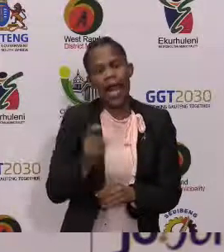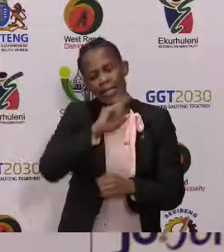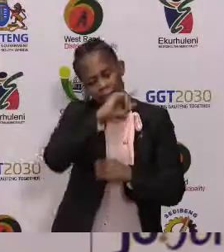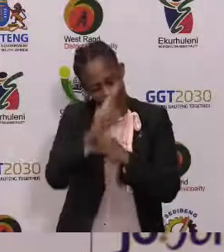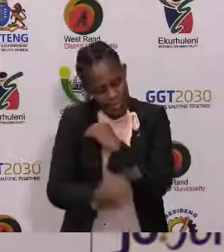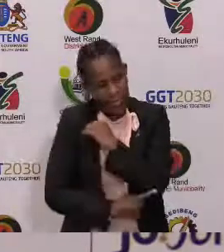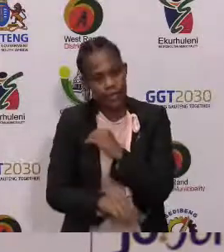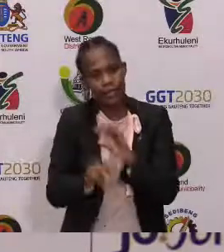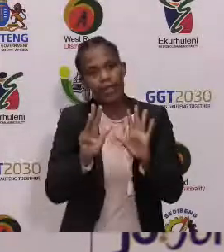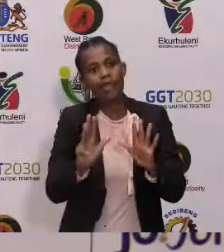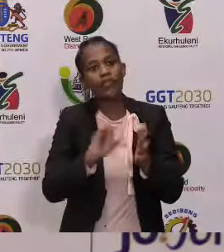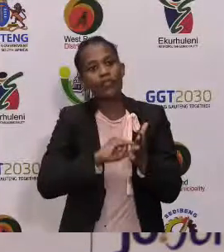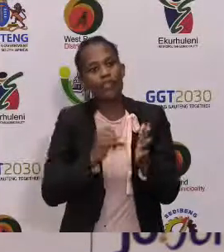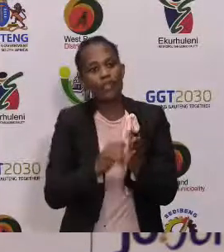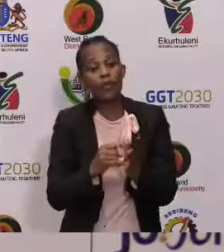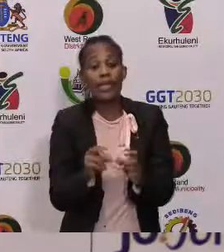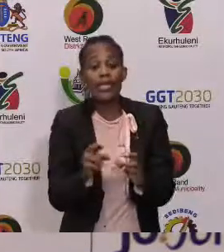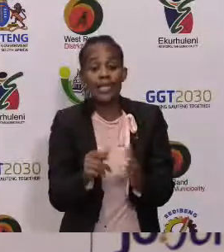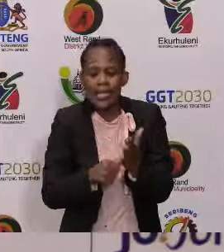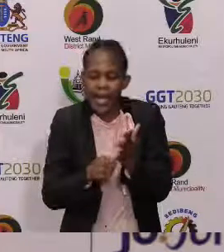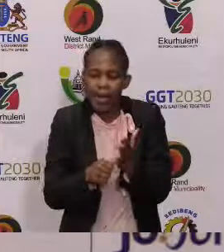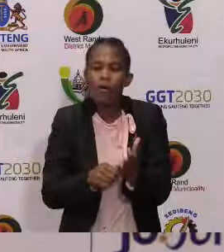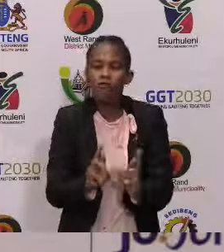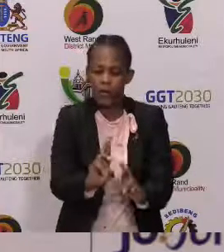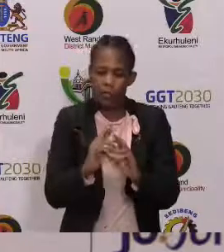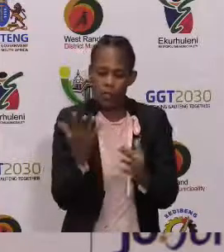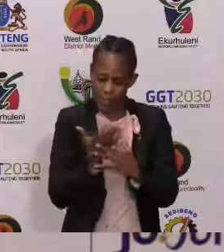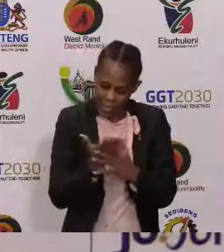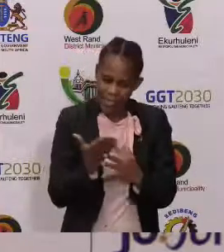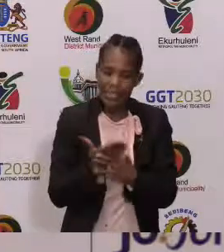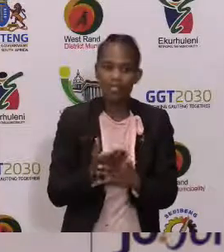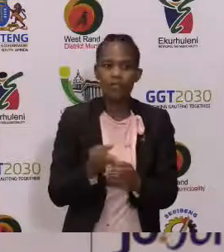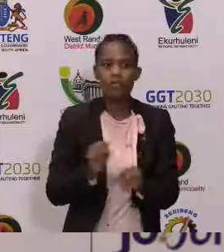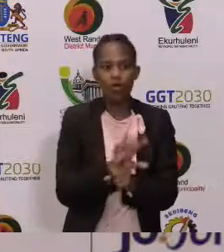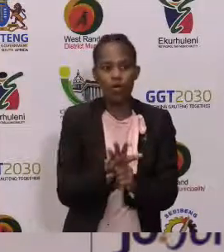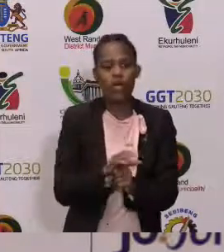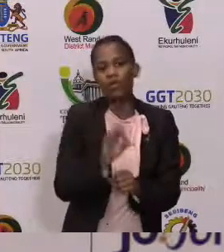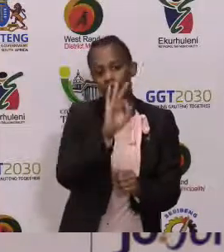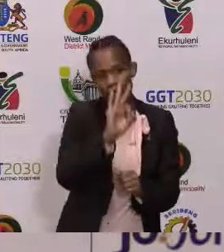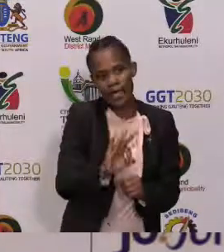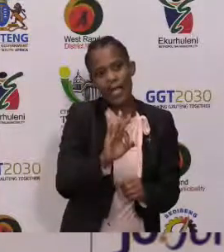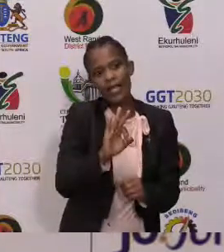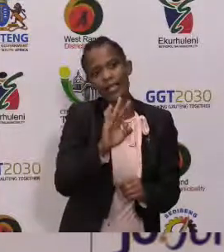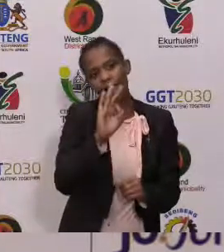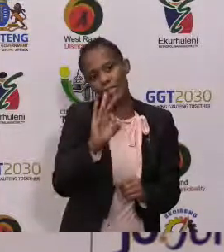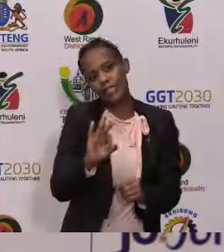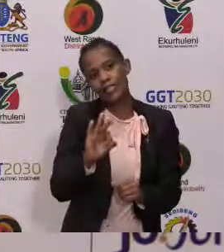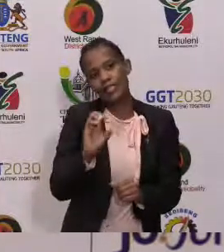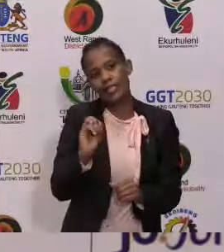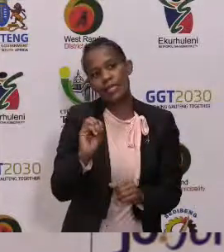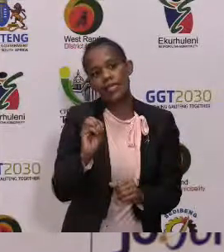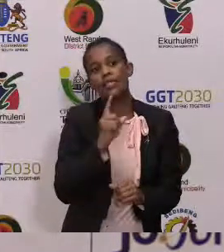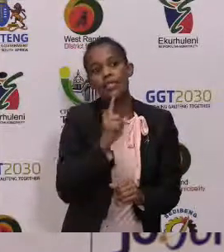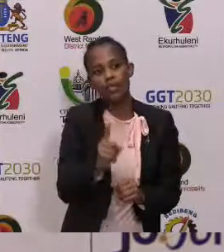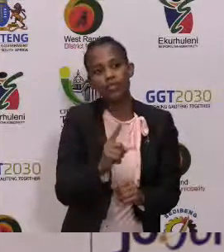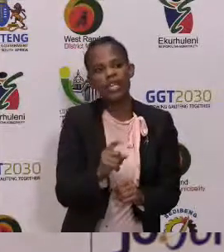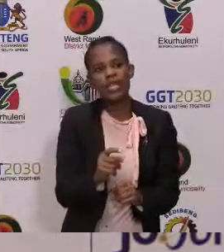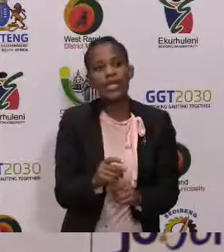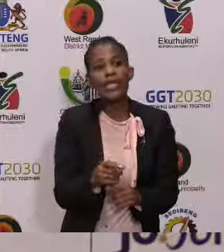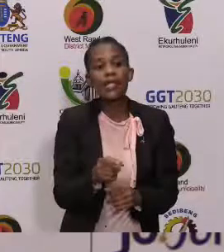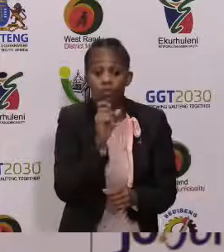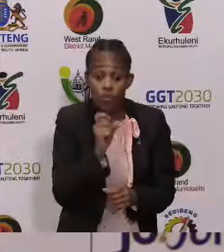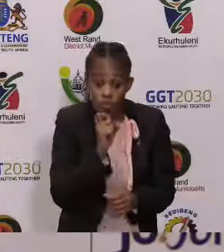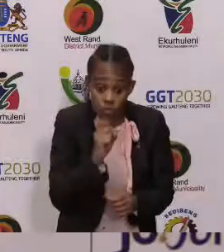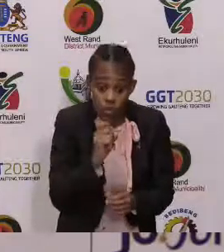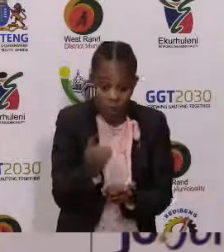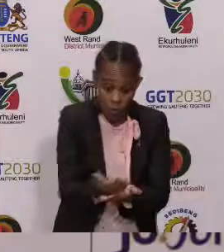2021, the number of reported COVID-19 cases in Gauteng that we diagnosed was 330,000. If we use the Sero survey